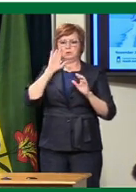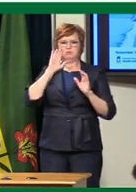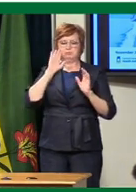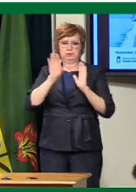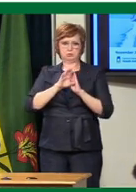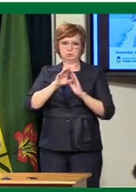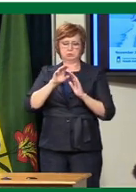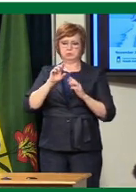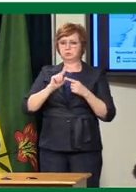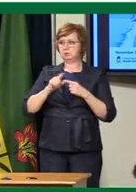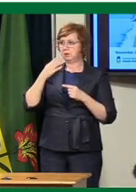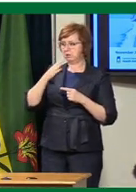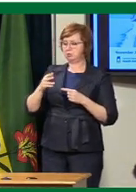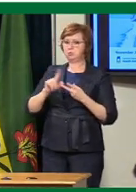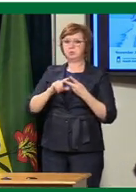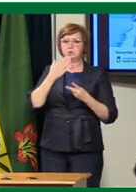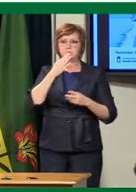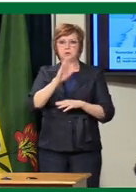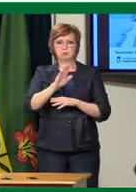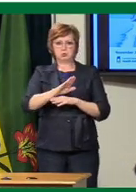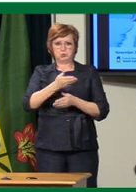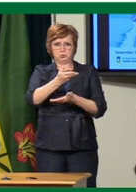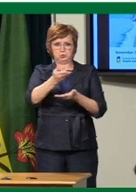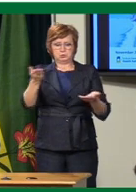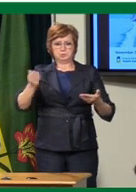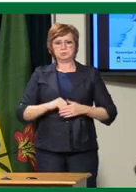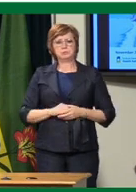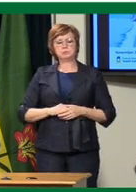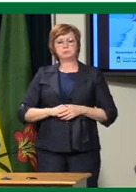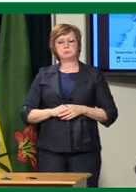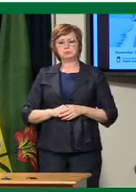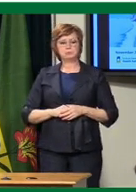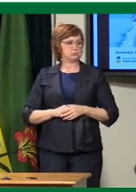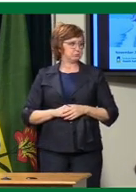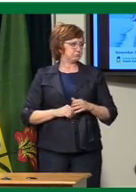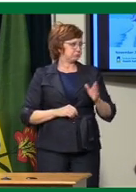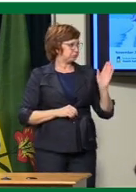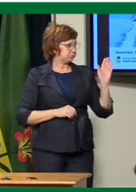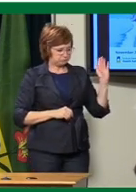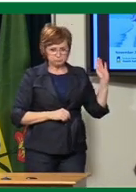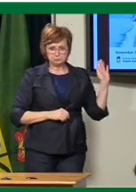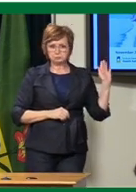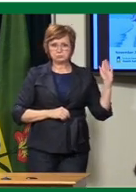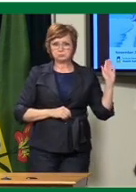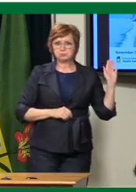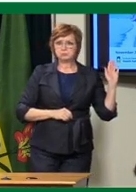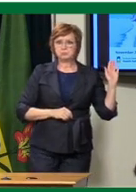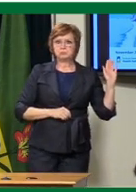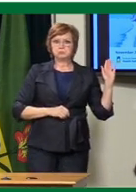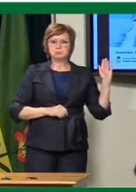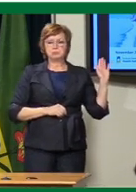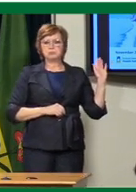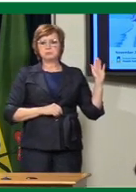Thank you, Scott. Good afternoon, ladies and gentlemen. Today I'm happy to go through a Health System Readiness update for